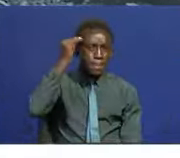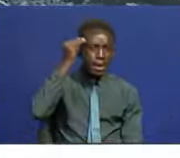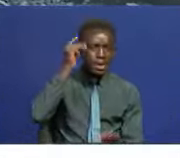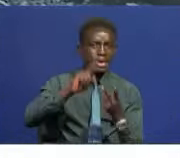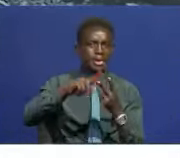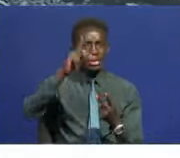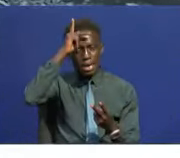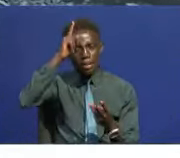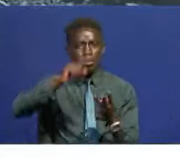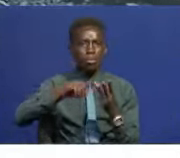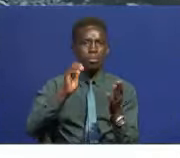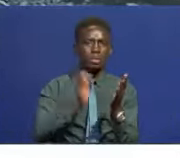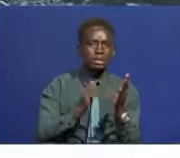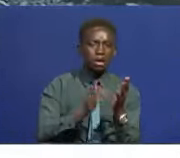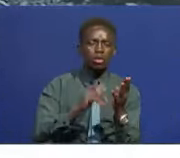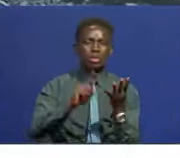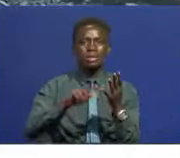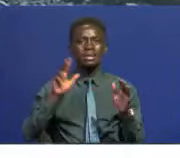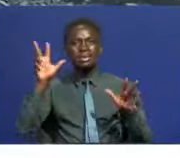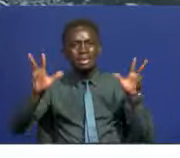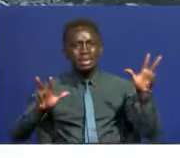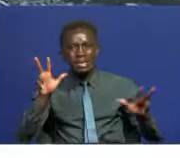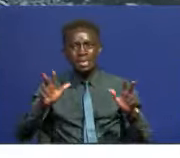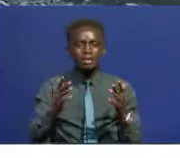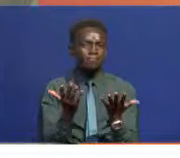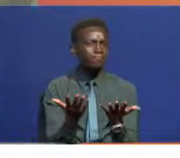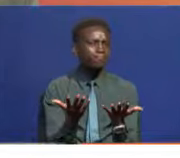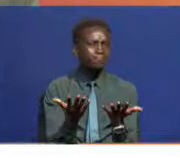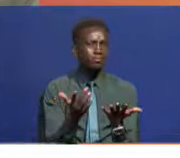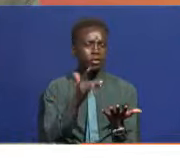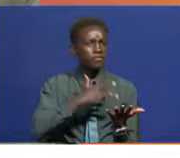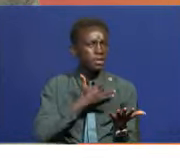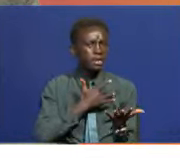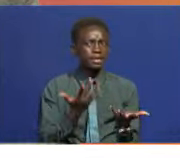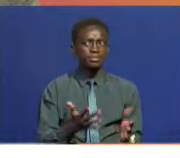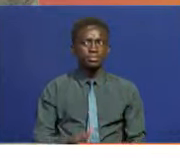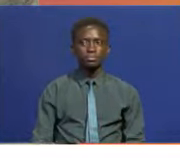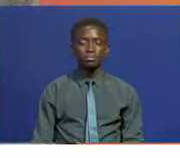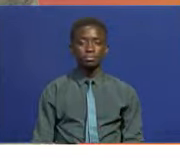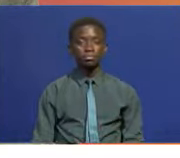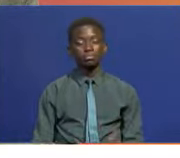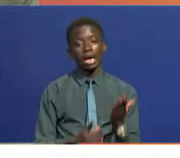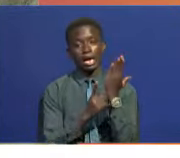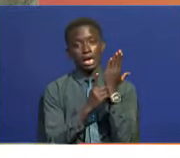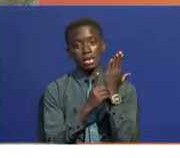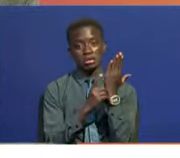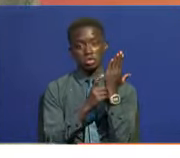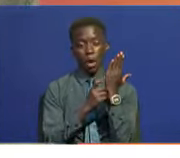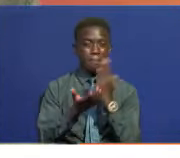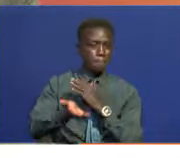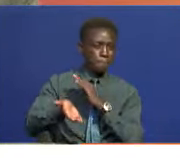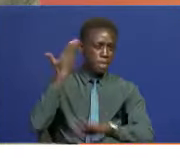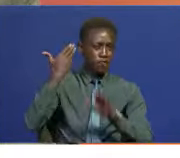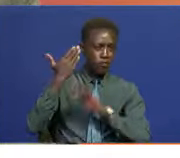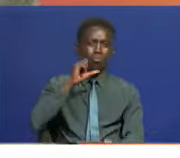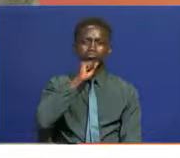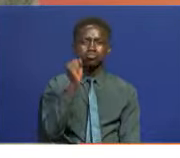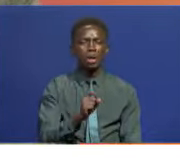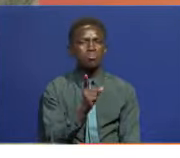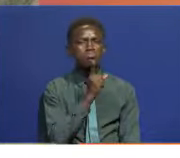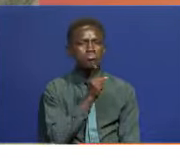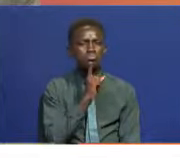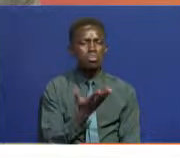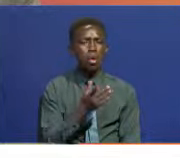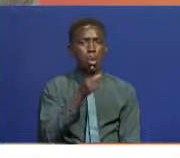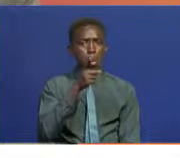just to mention but a few. Waswahili wanasemanga msiba uliojitakia haina kilio. We decided to pick